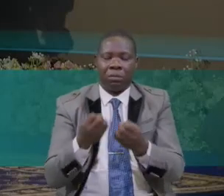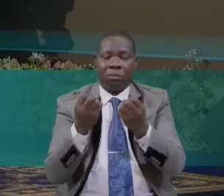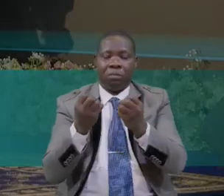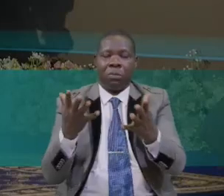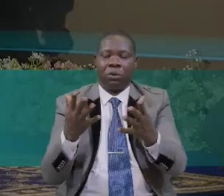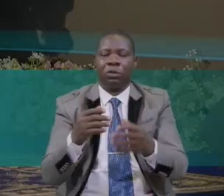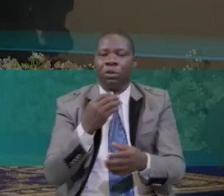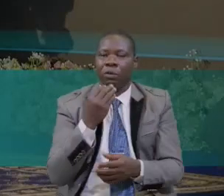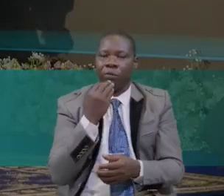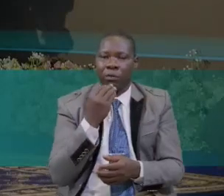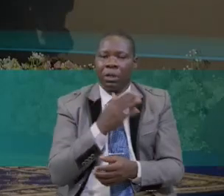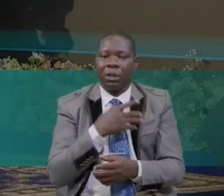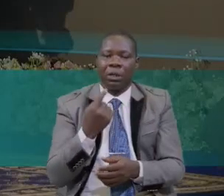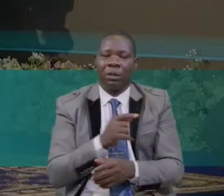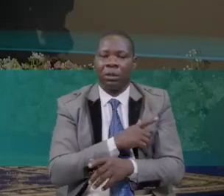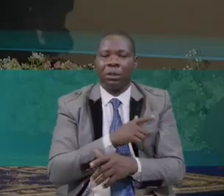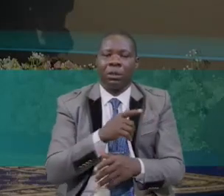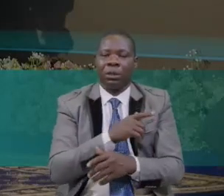Lord,